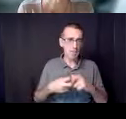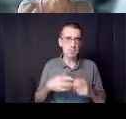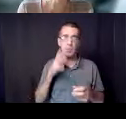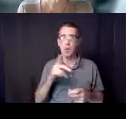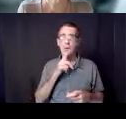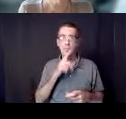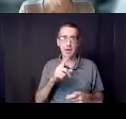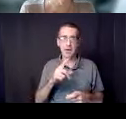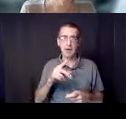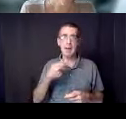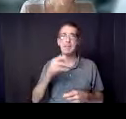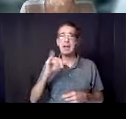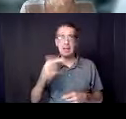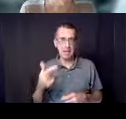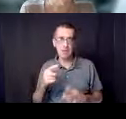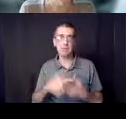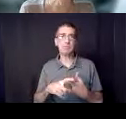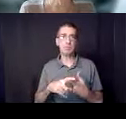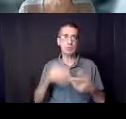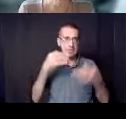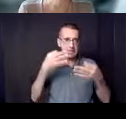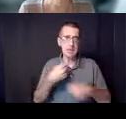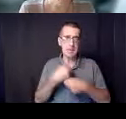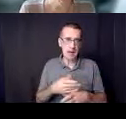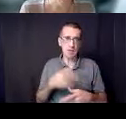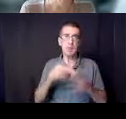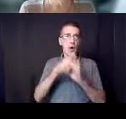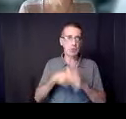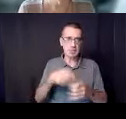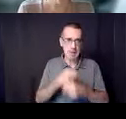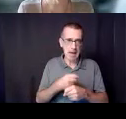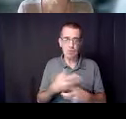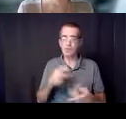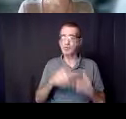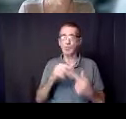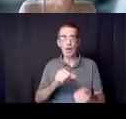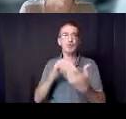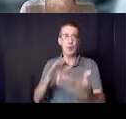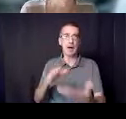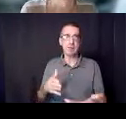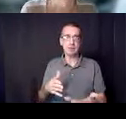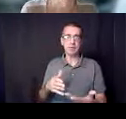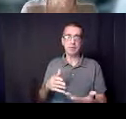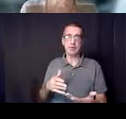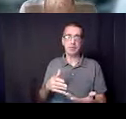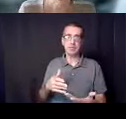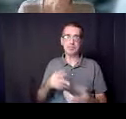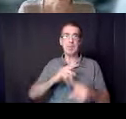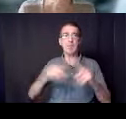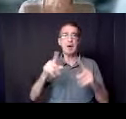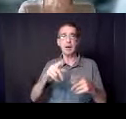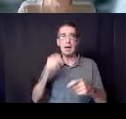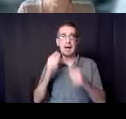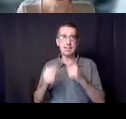be appealing to decision makers or policy makers to address. And but